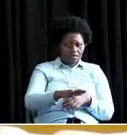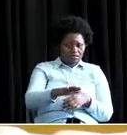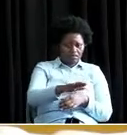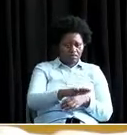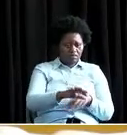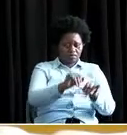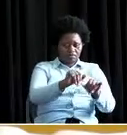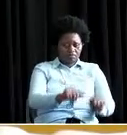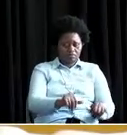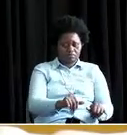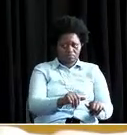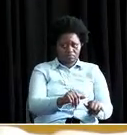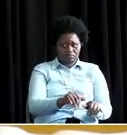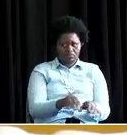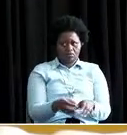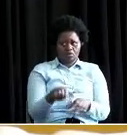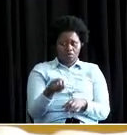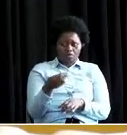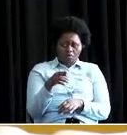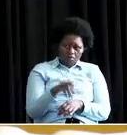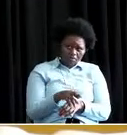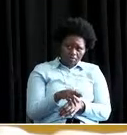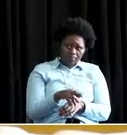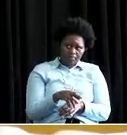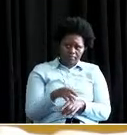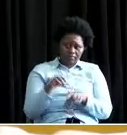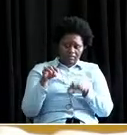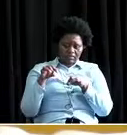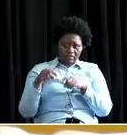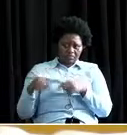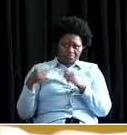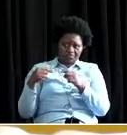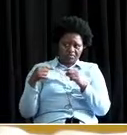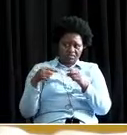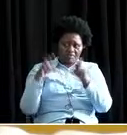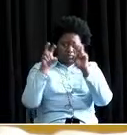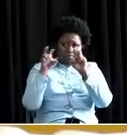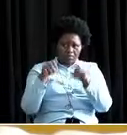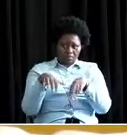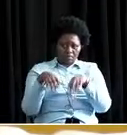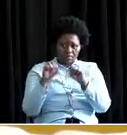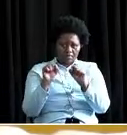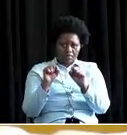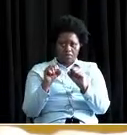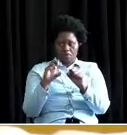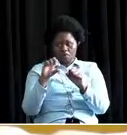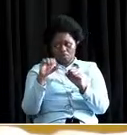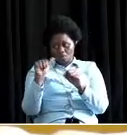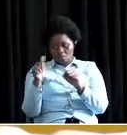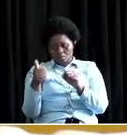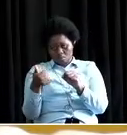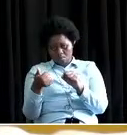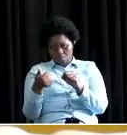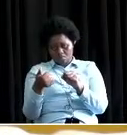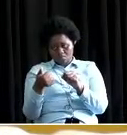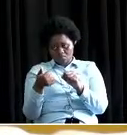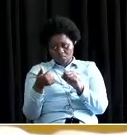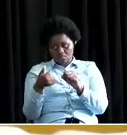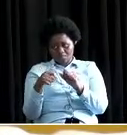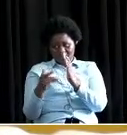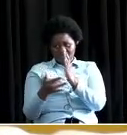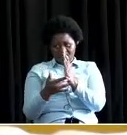are based or we are suffering from the load shedding or there are other technical matters, but we can't hear